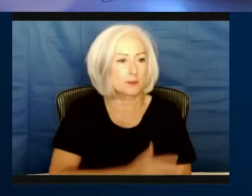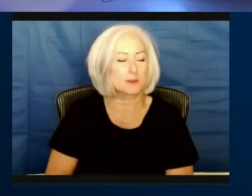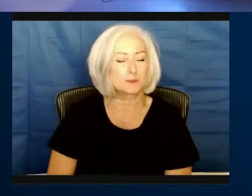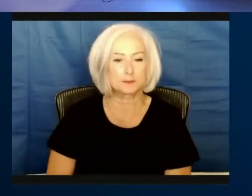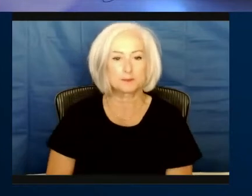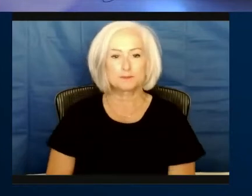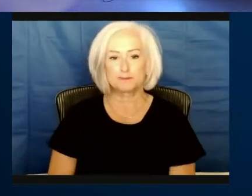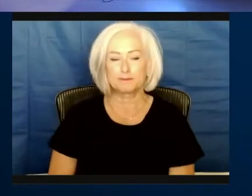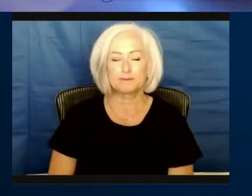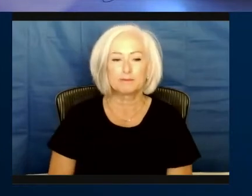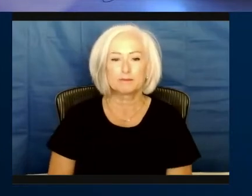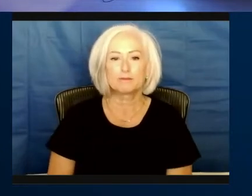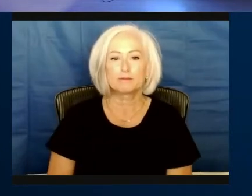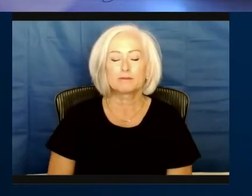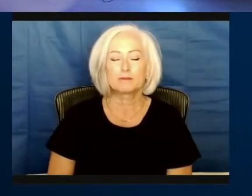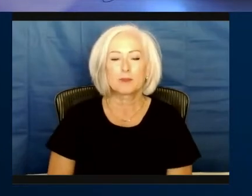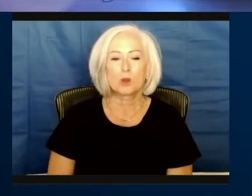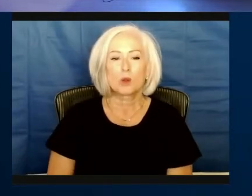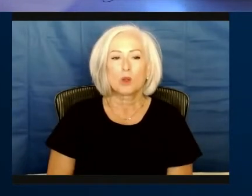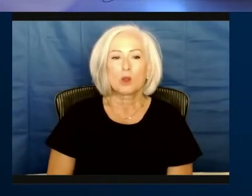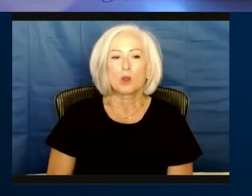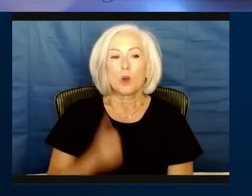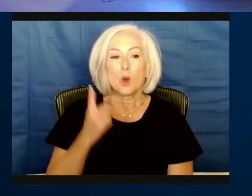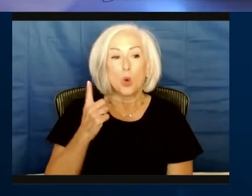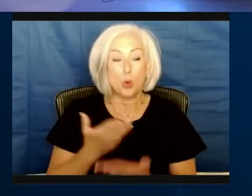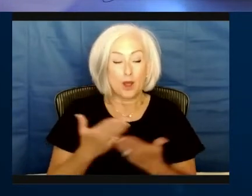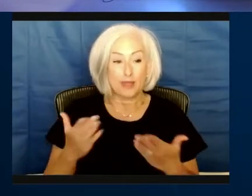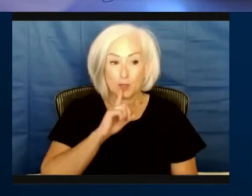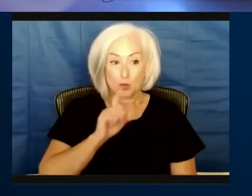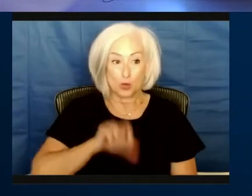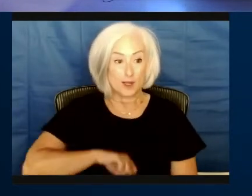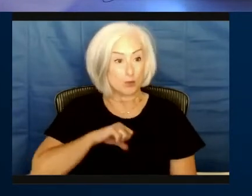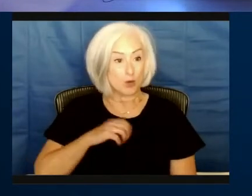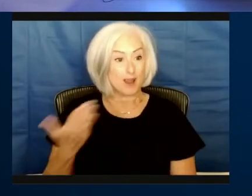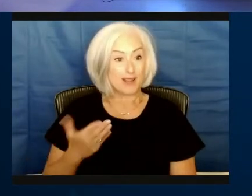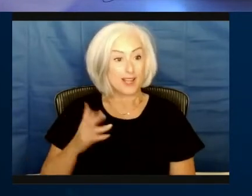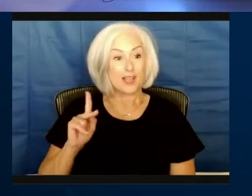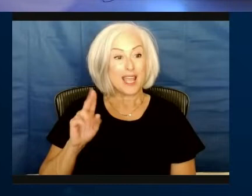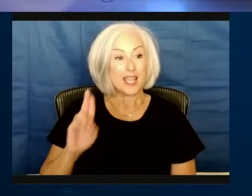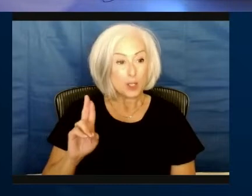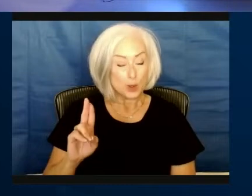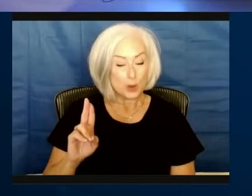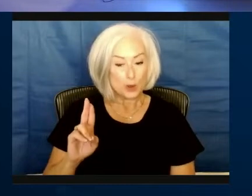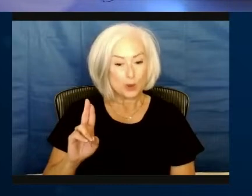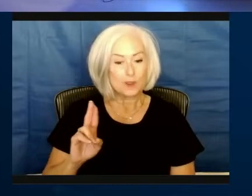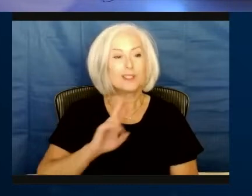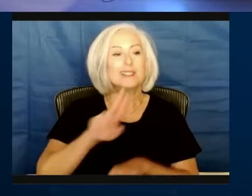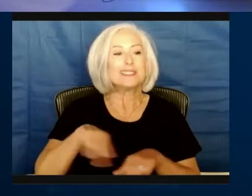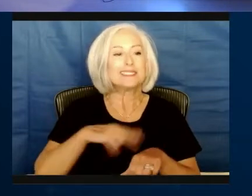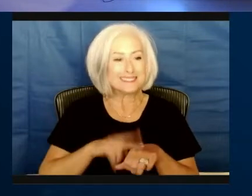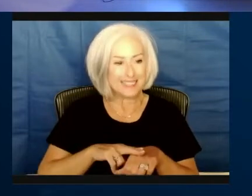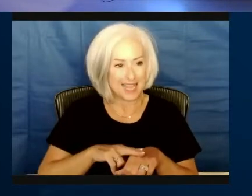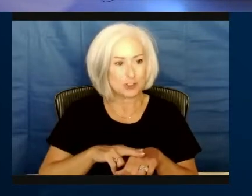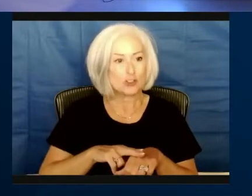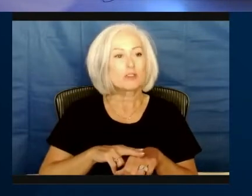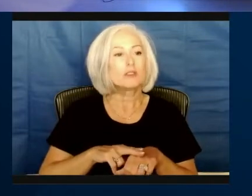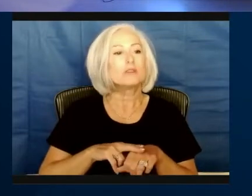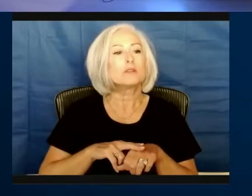So one of the things we're really proud of here at KU is that we are a nationally ranked level 1 trauma